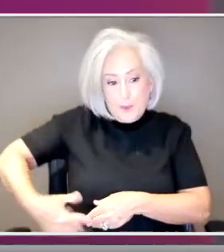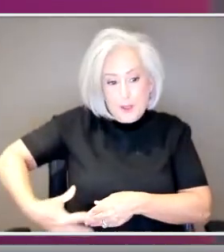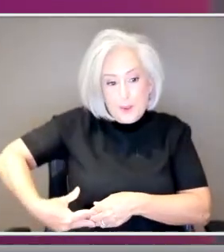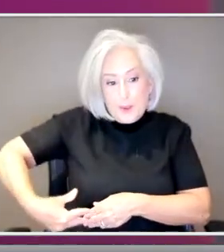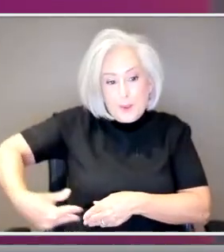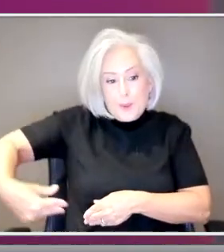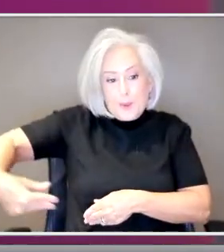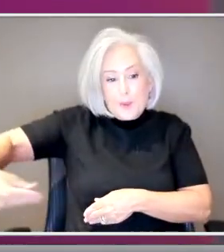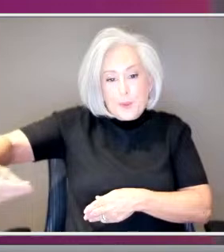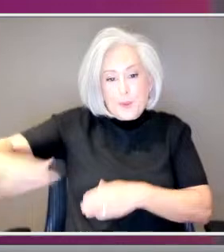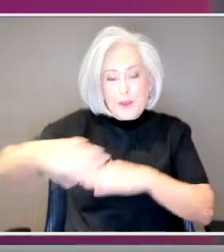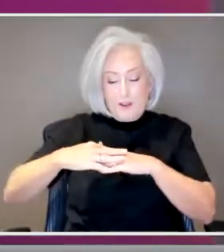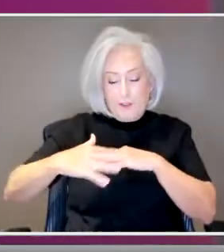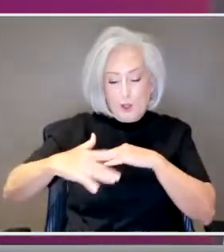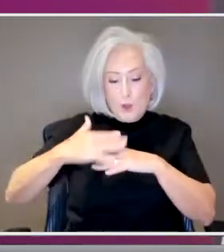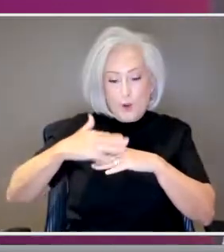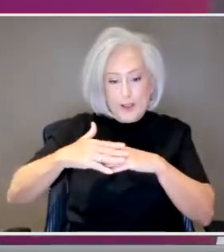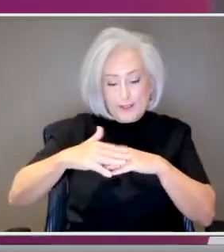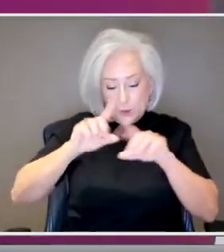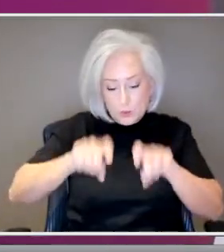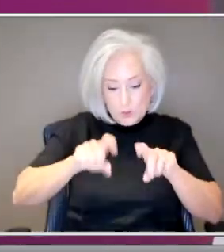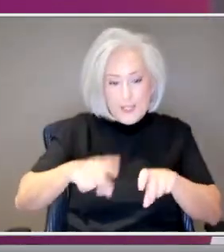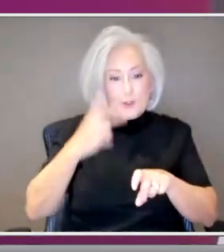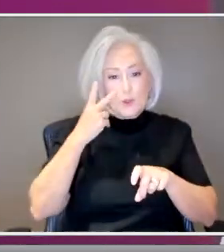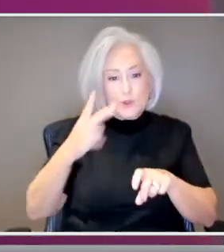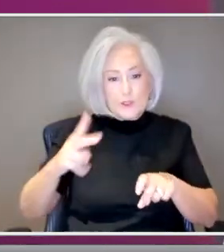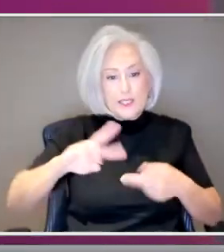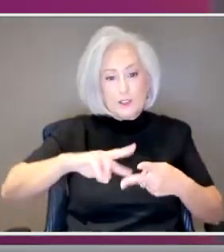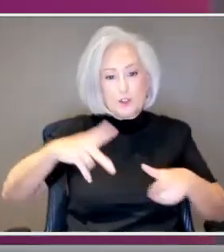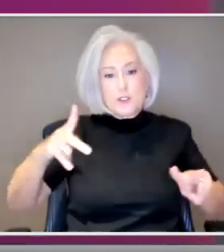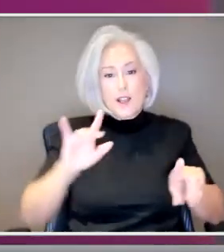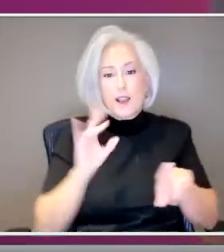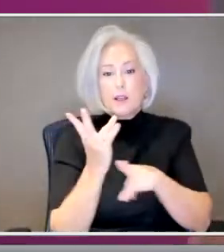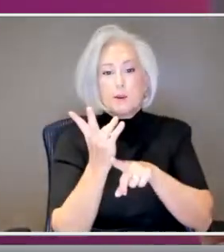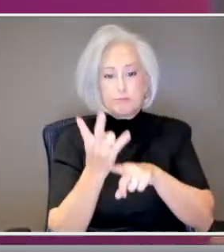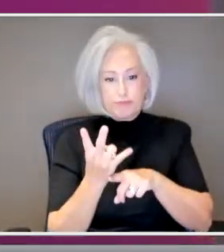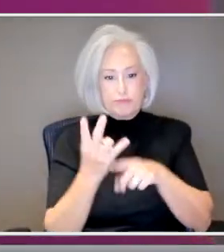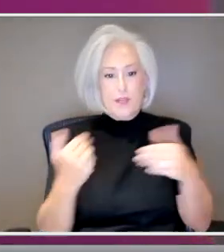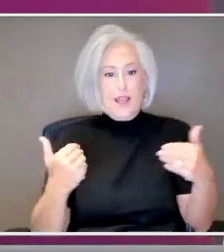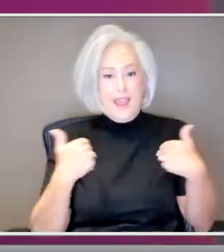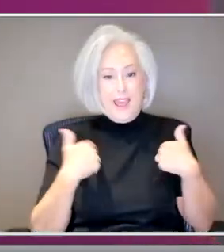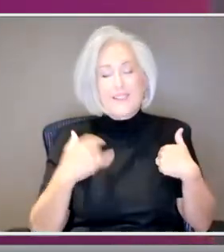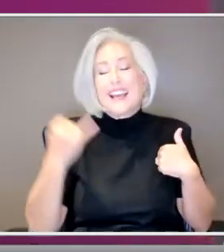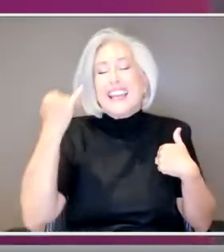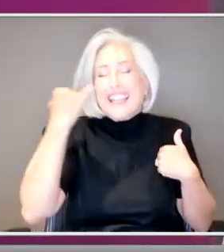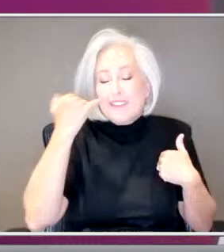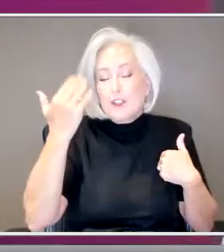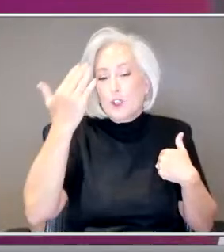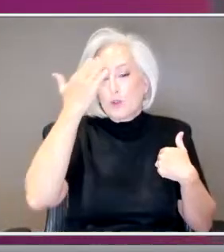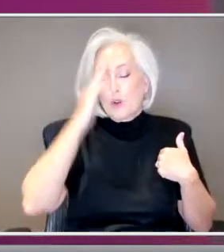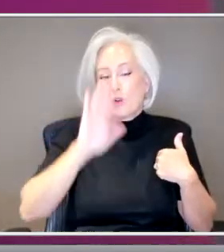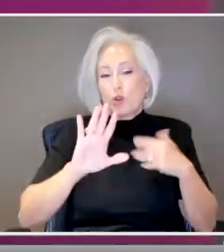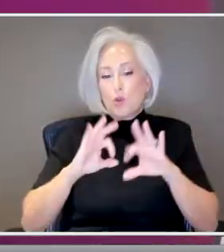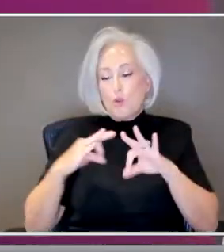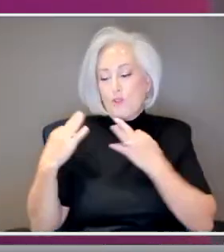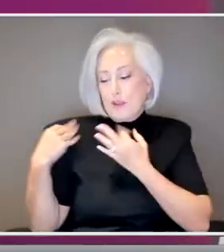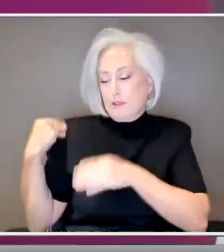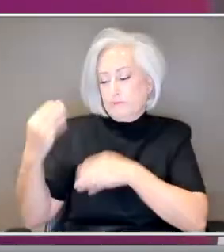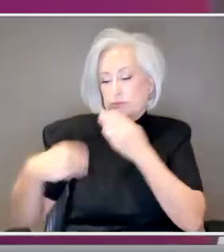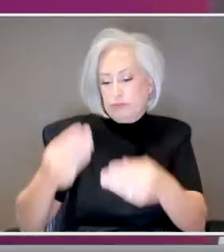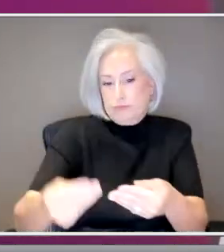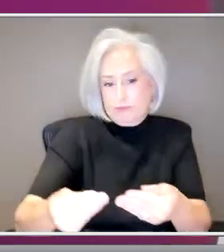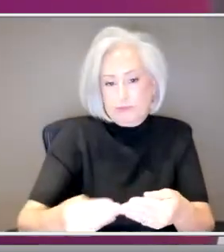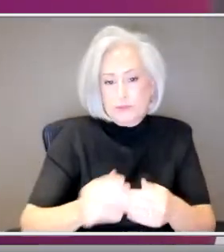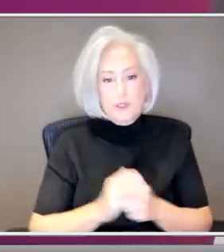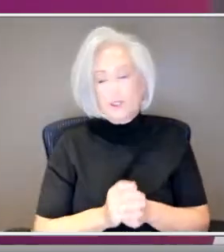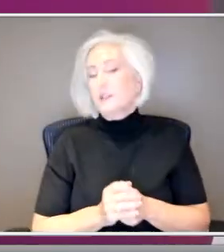genetic mutation. Cardiac Yeah, genetic misspelling. if you know what is running in the family. Got So it. only because you